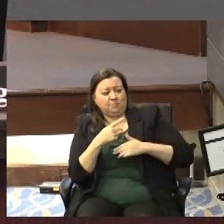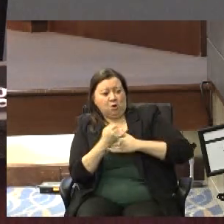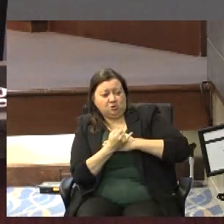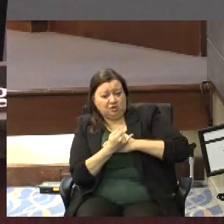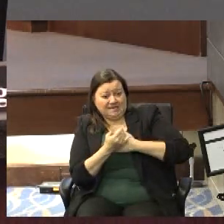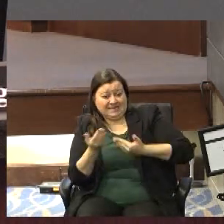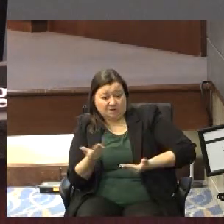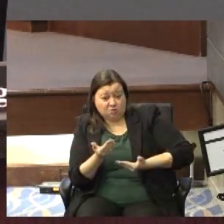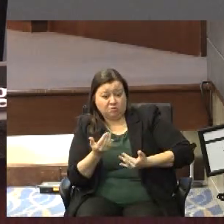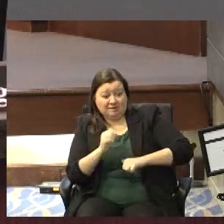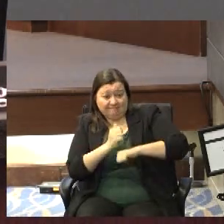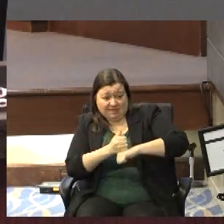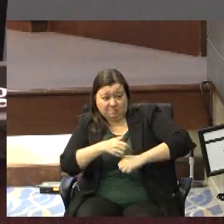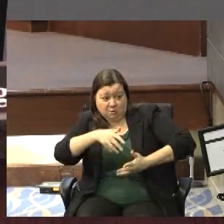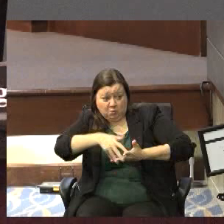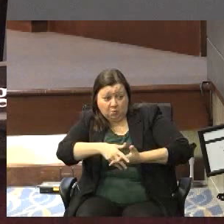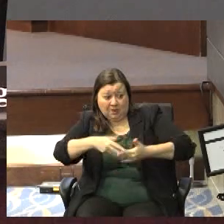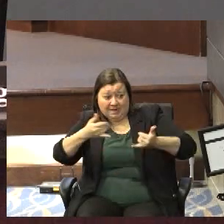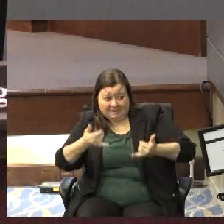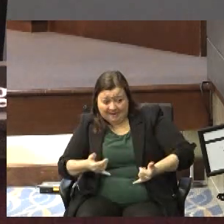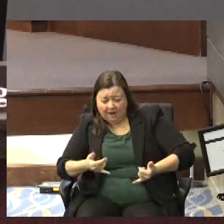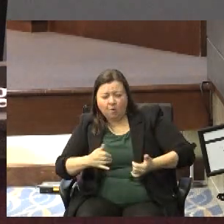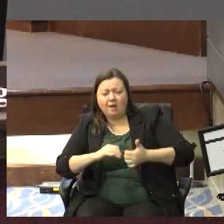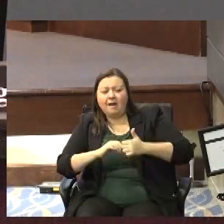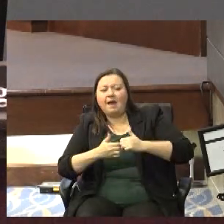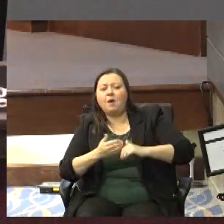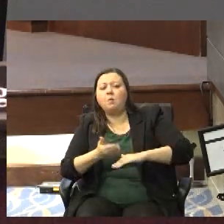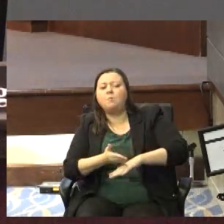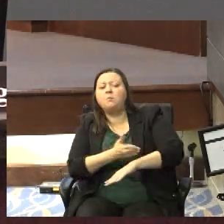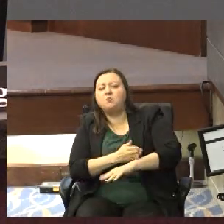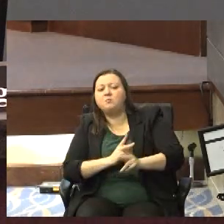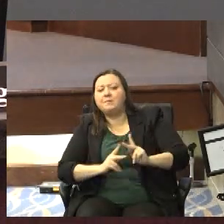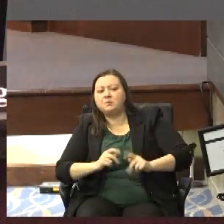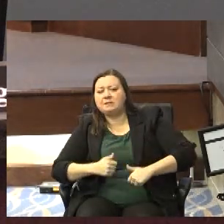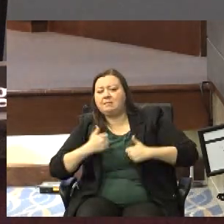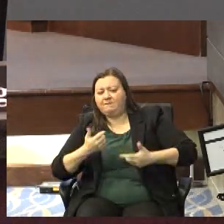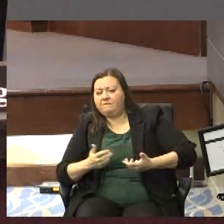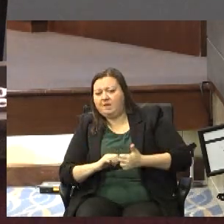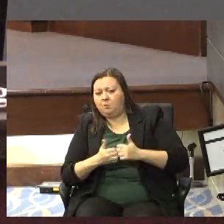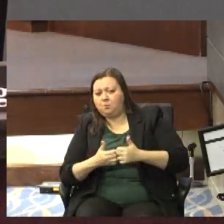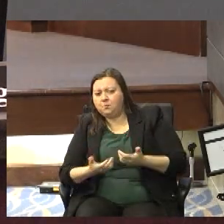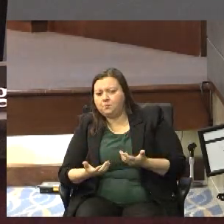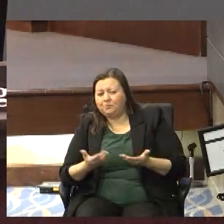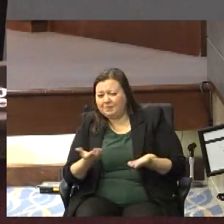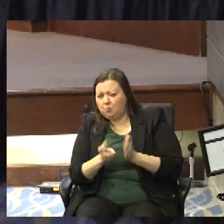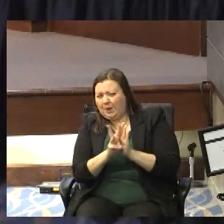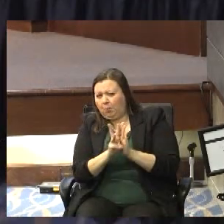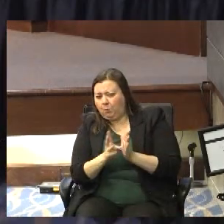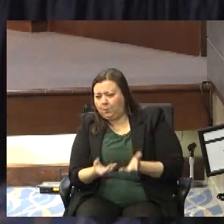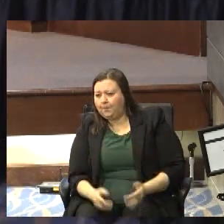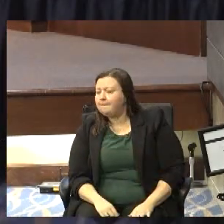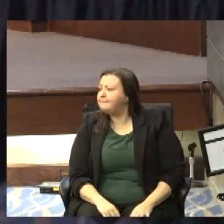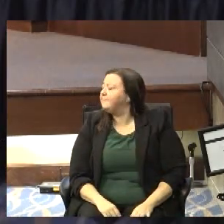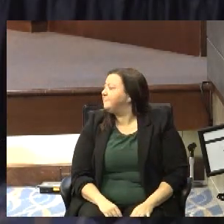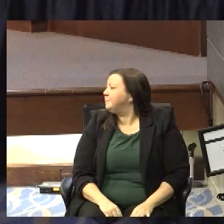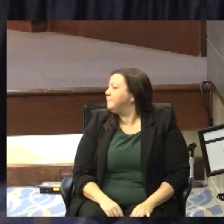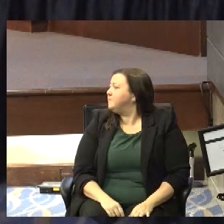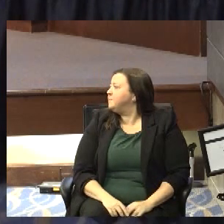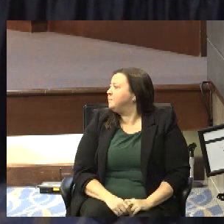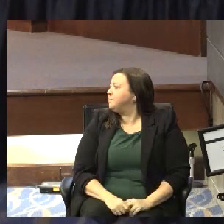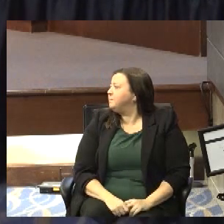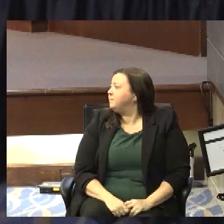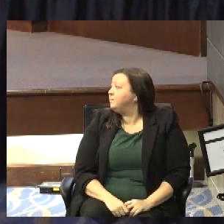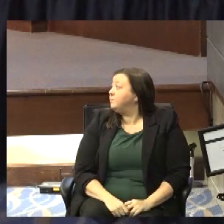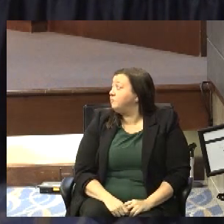here and now being the proverbial now between now and the next 10 years improve lives of Wacoans? So how